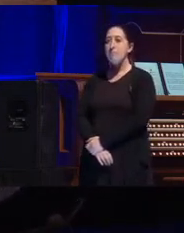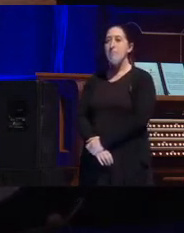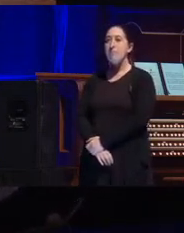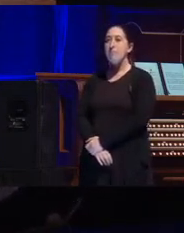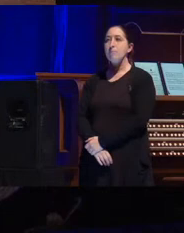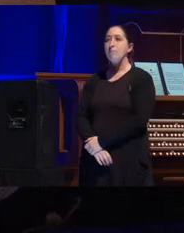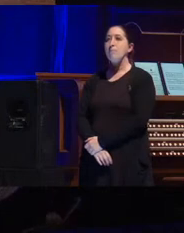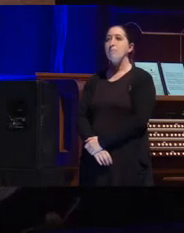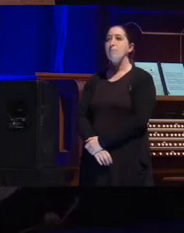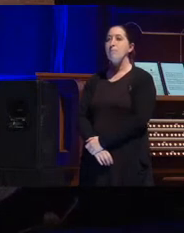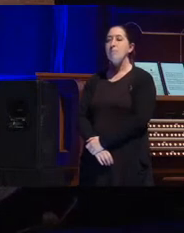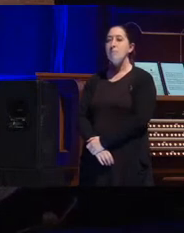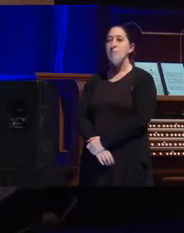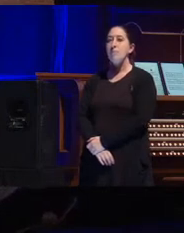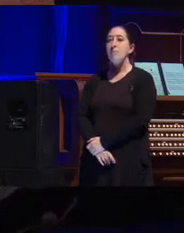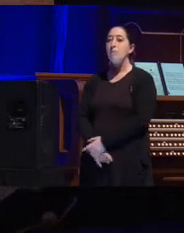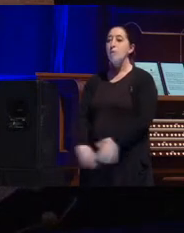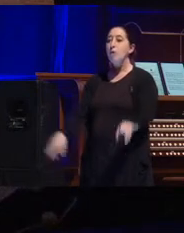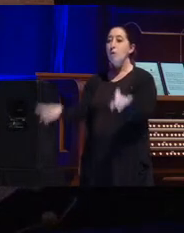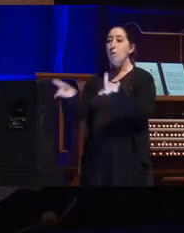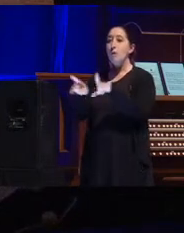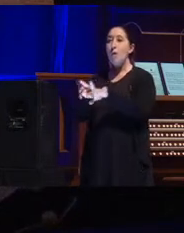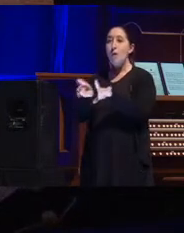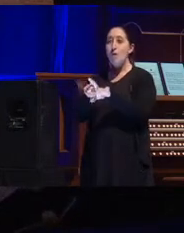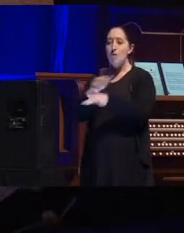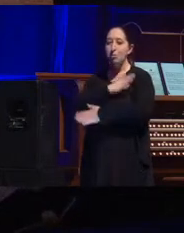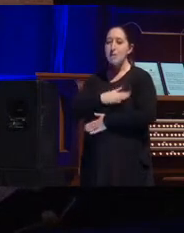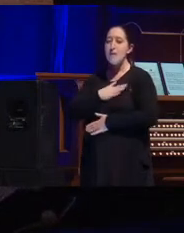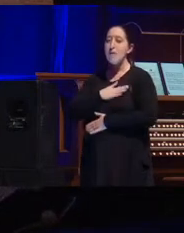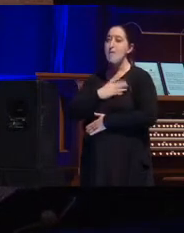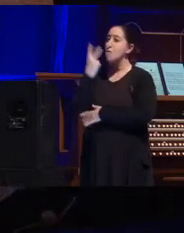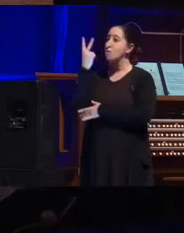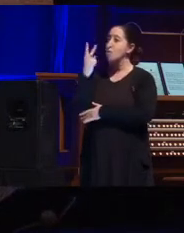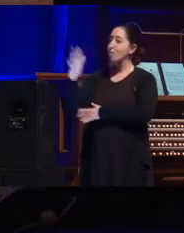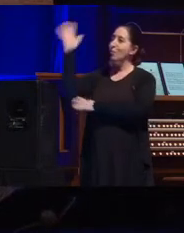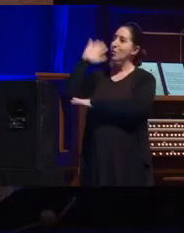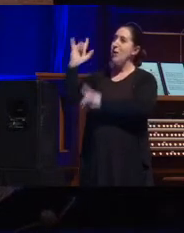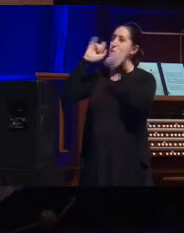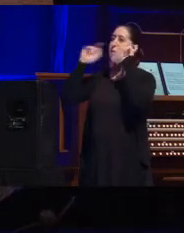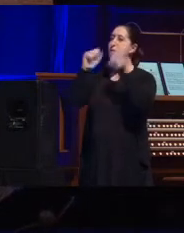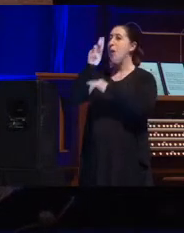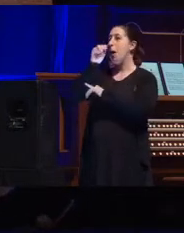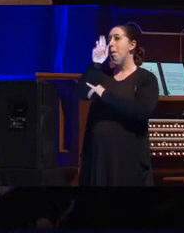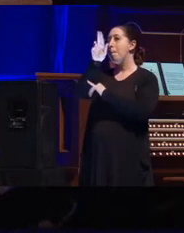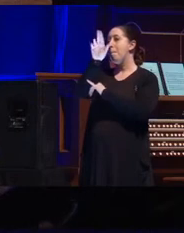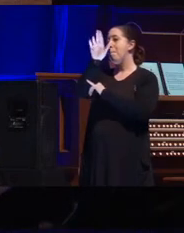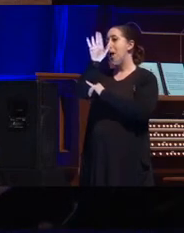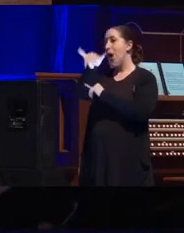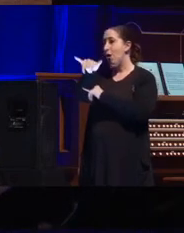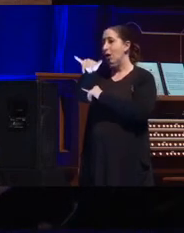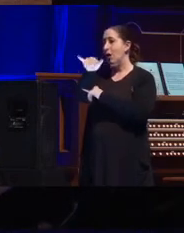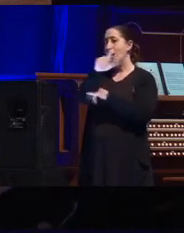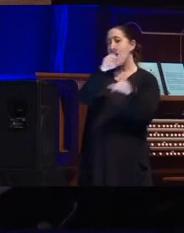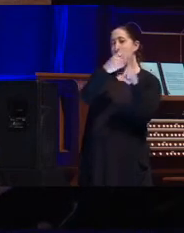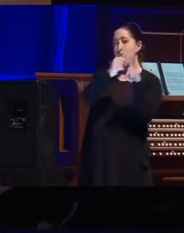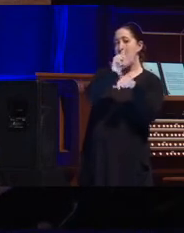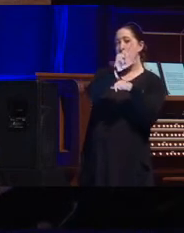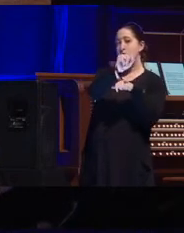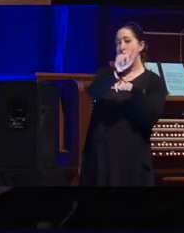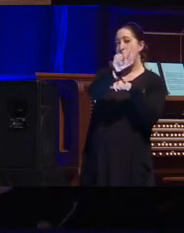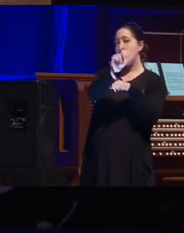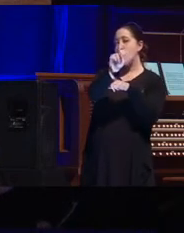We are also pleased to be joined by two of the university's past presidents, Mary Sue Coleman, who served from 2002